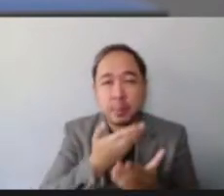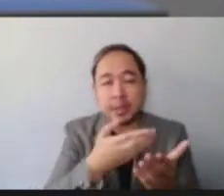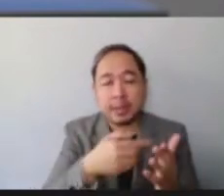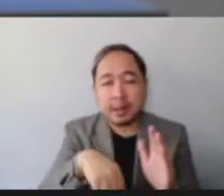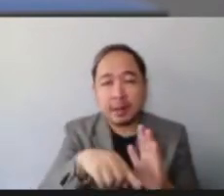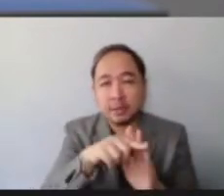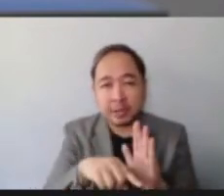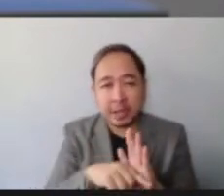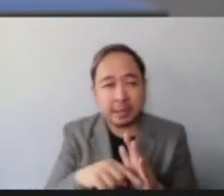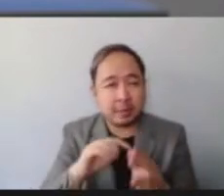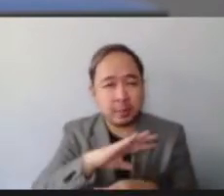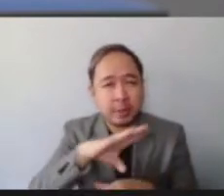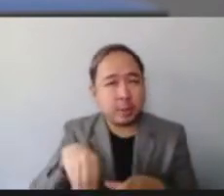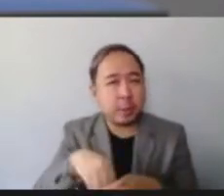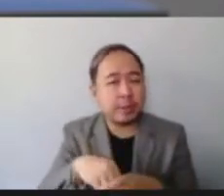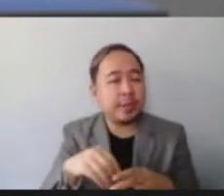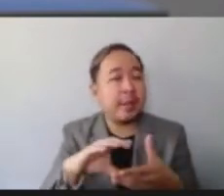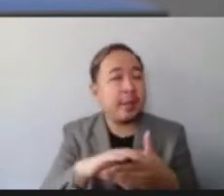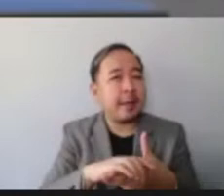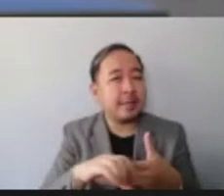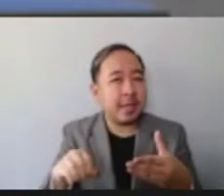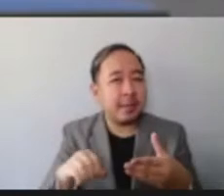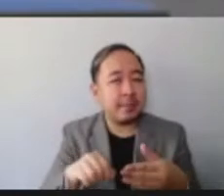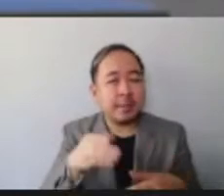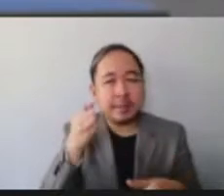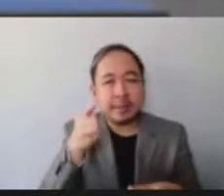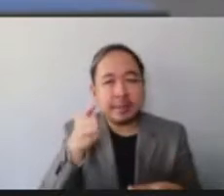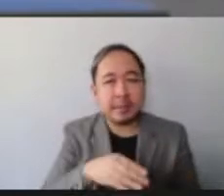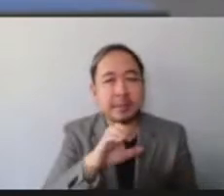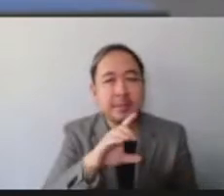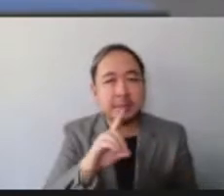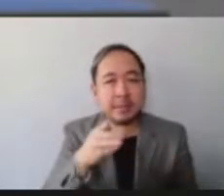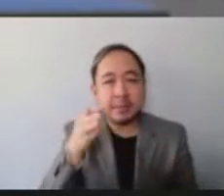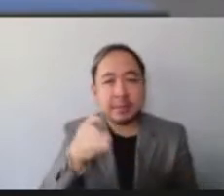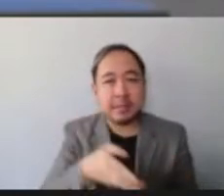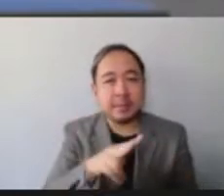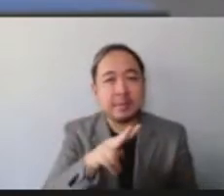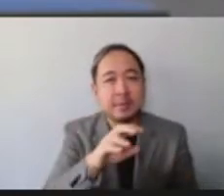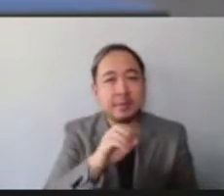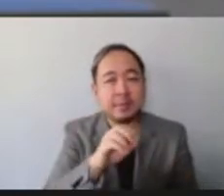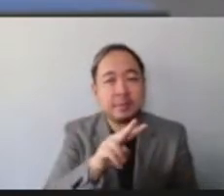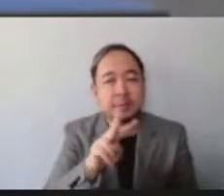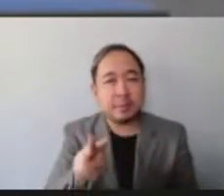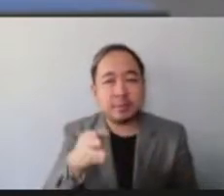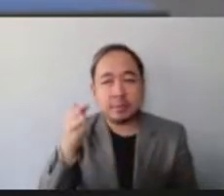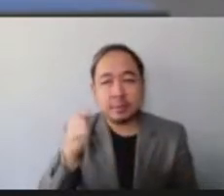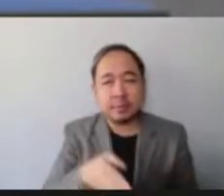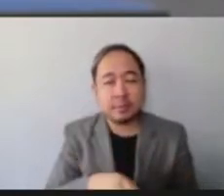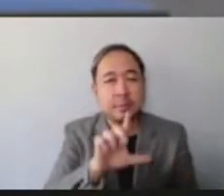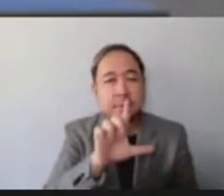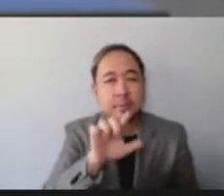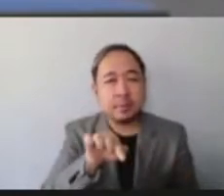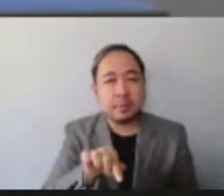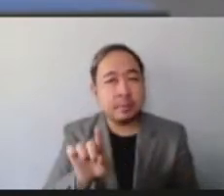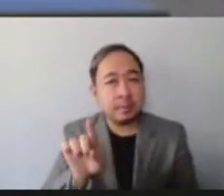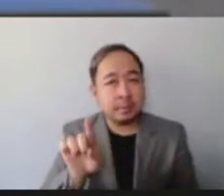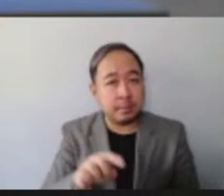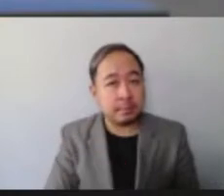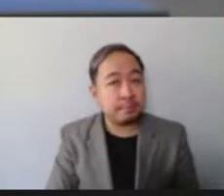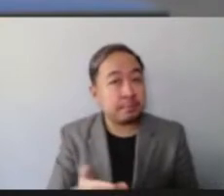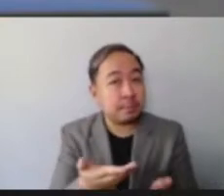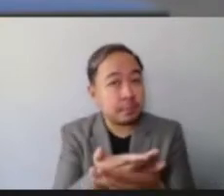as capsules CED slash 2022 slash l dot one are there any